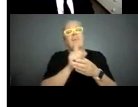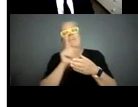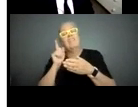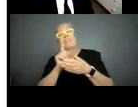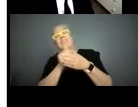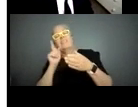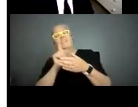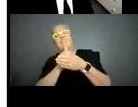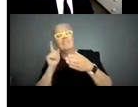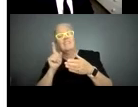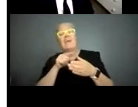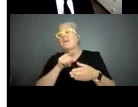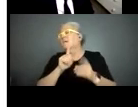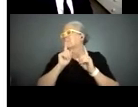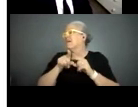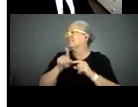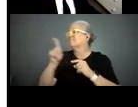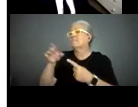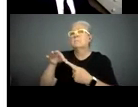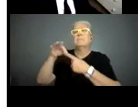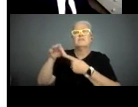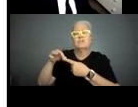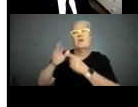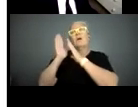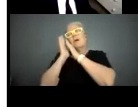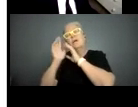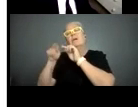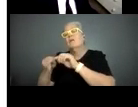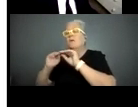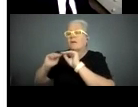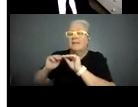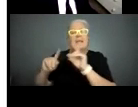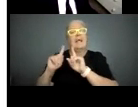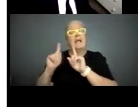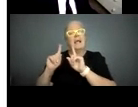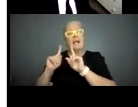in dormitories, but bringing the support to the child.